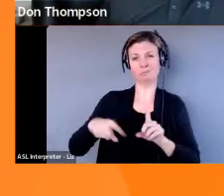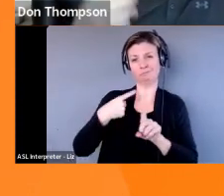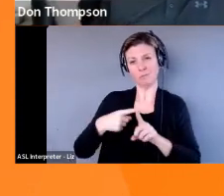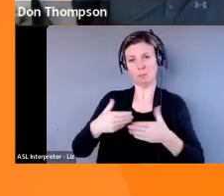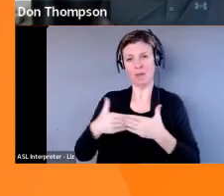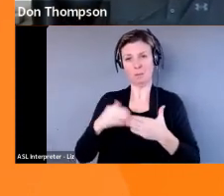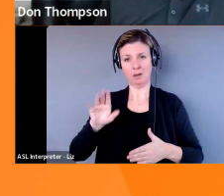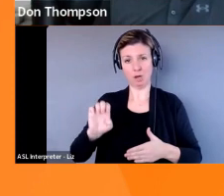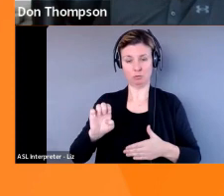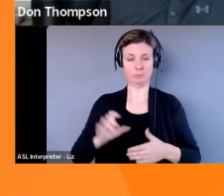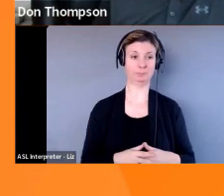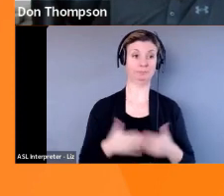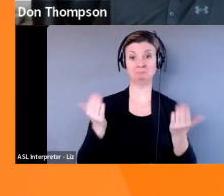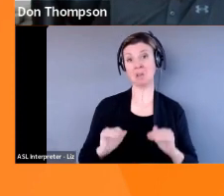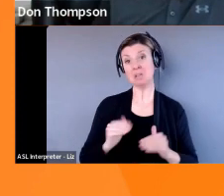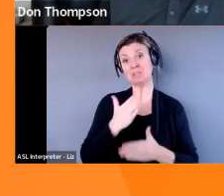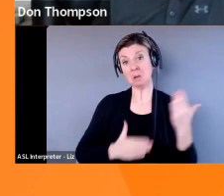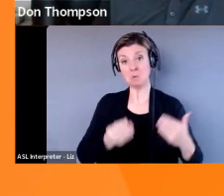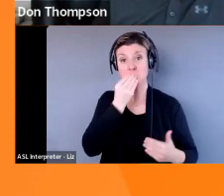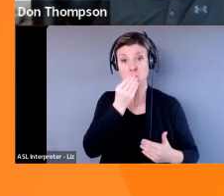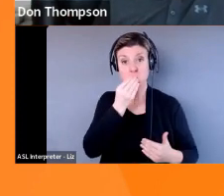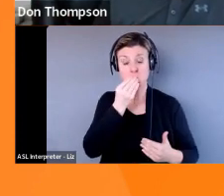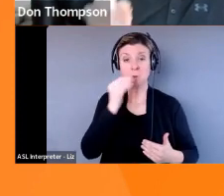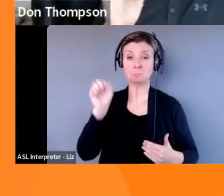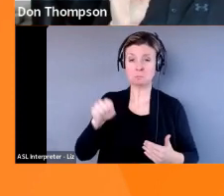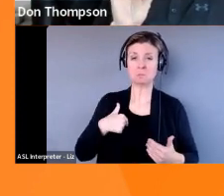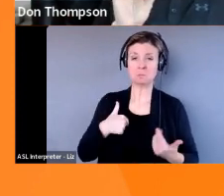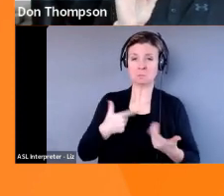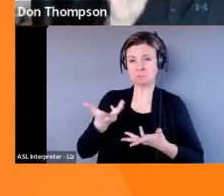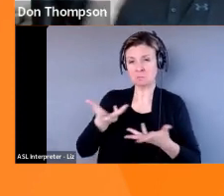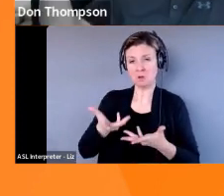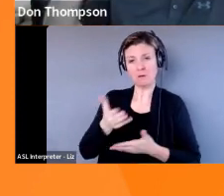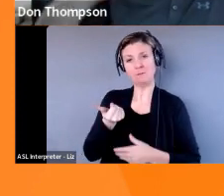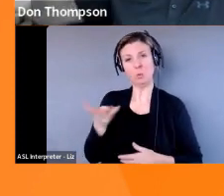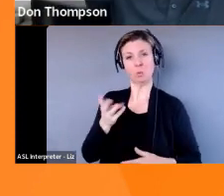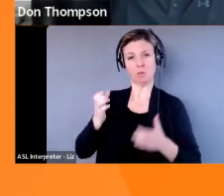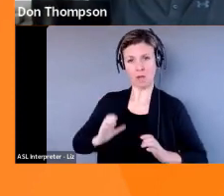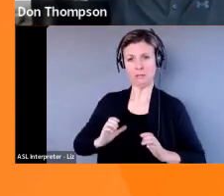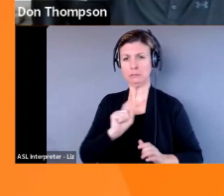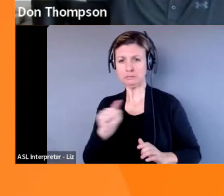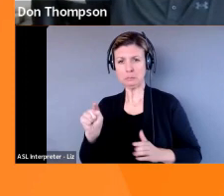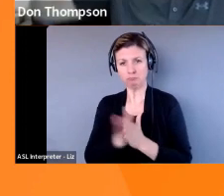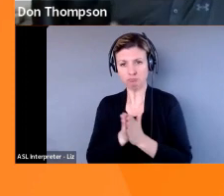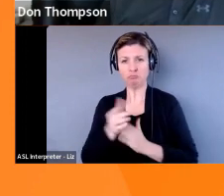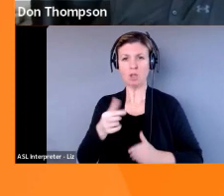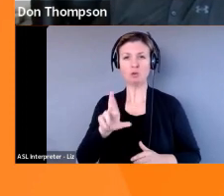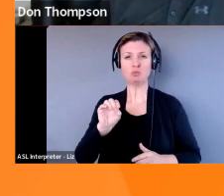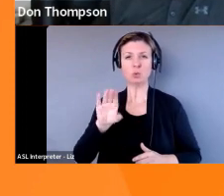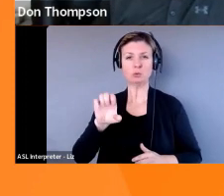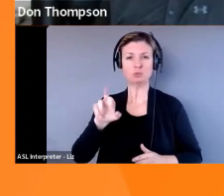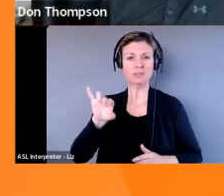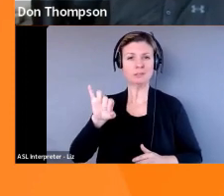groceries is something I do have clients that we've worked with in the grocery category. And we saw some spike, obviously, during